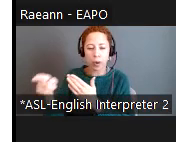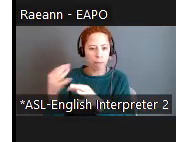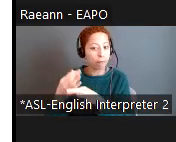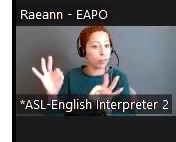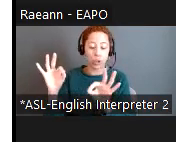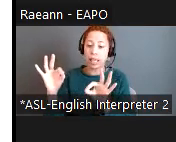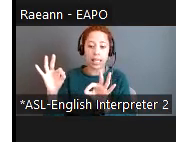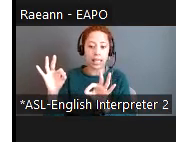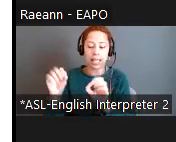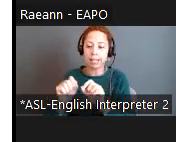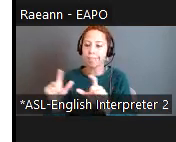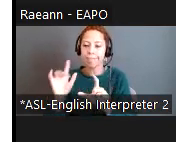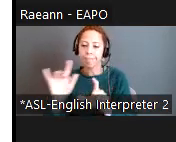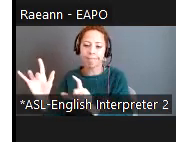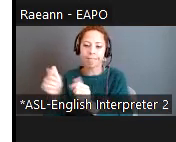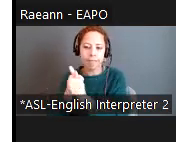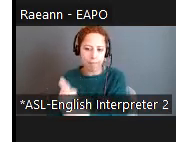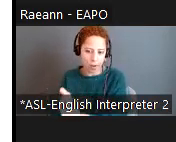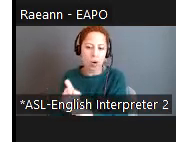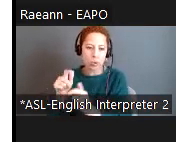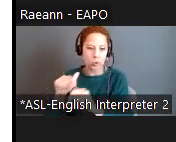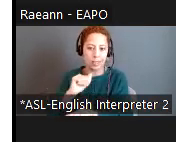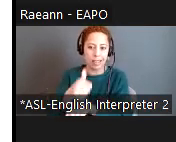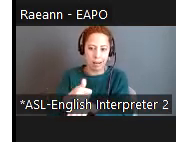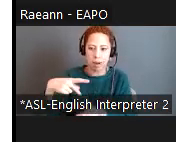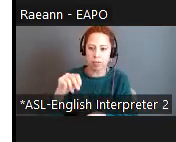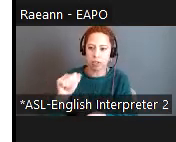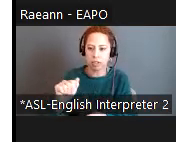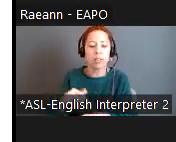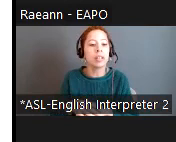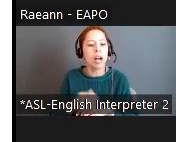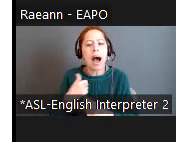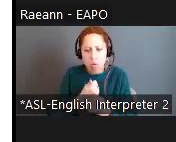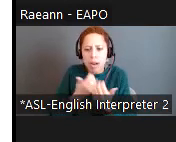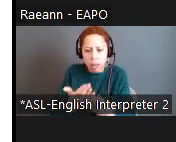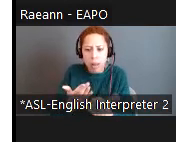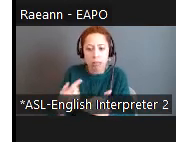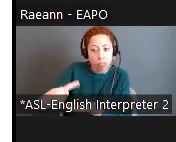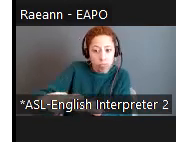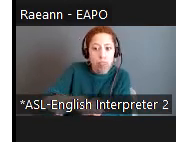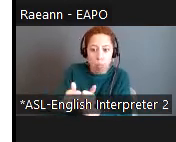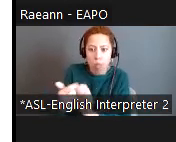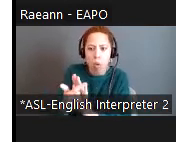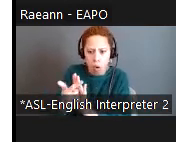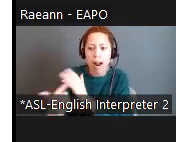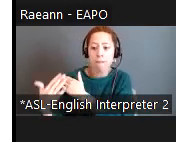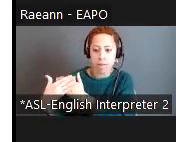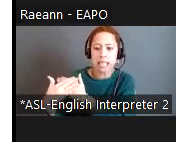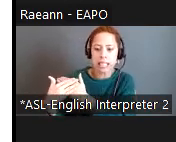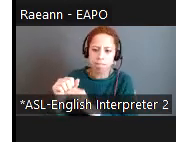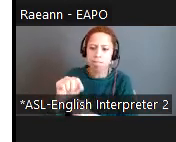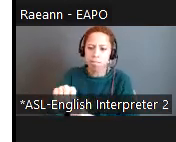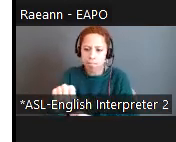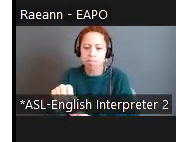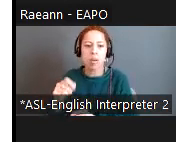There's also multiple kits out there you can use. I always recommend speaking to a lawyer. get some legal advice before you sign them,